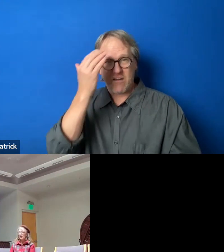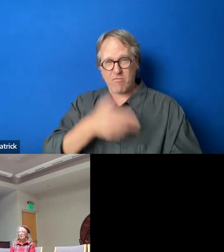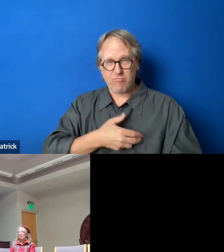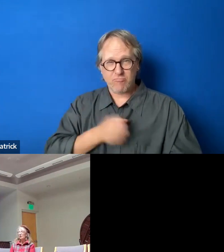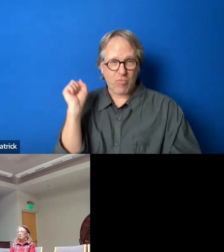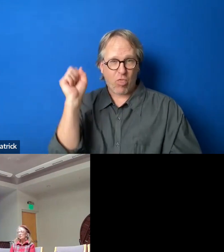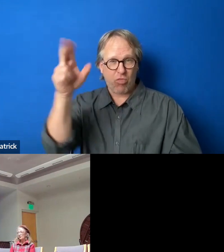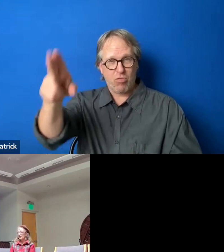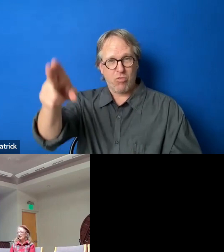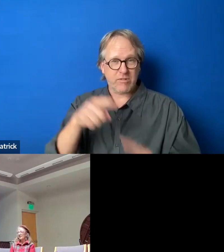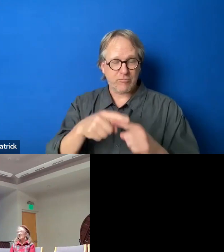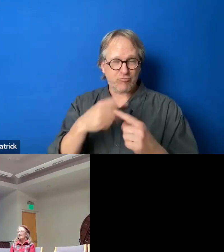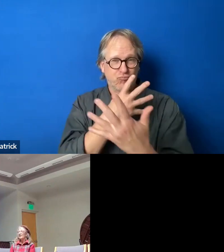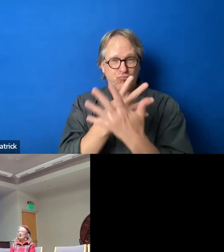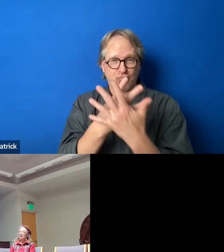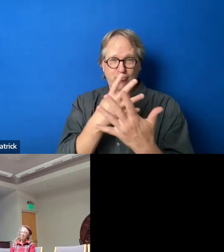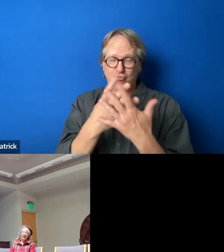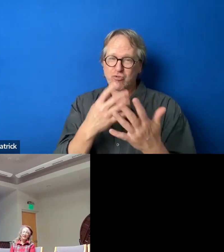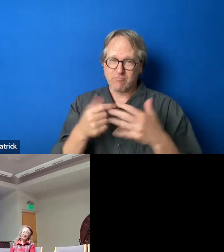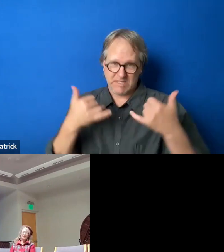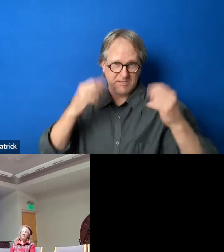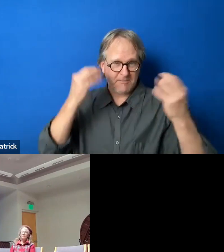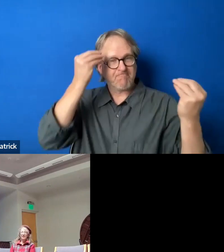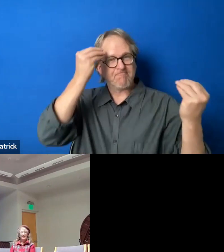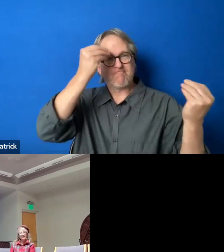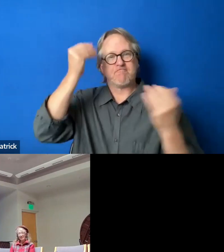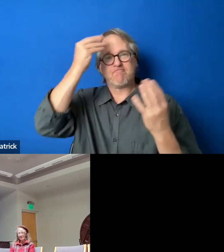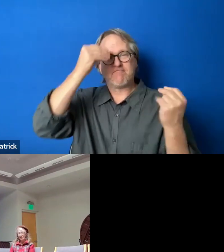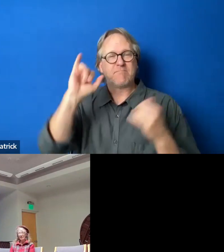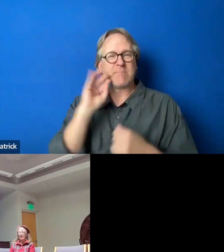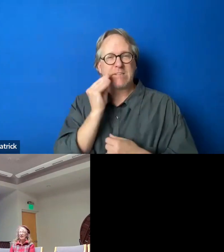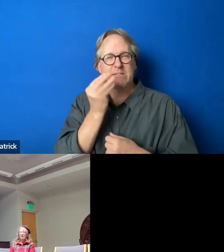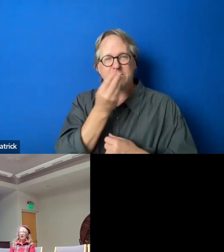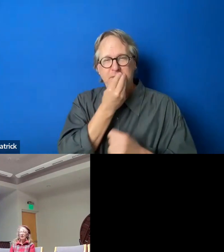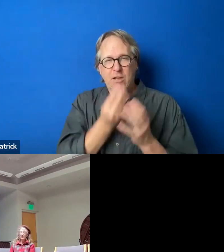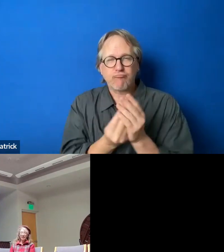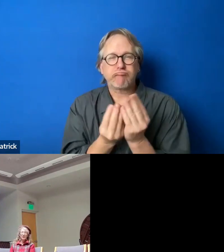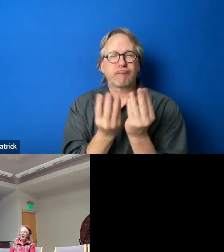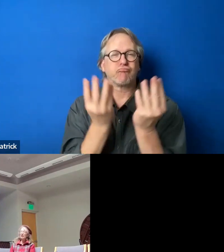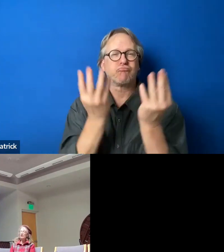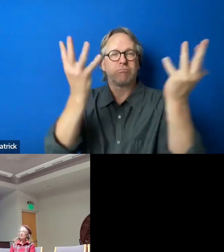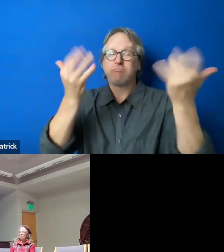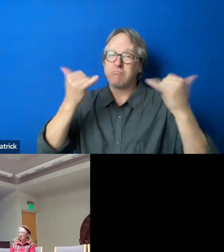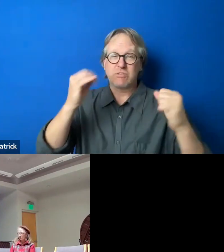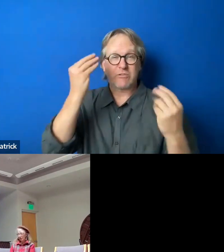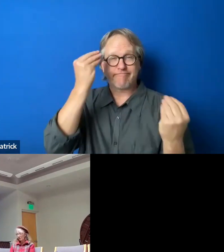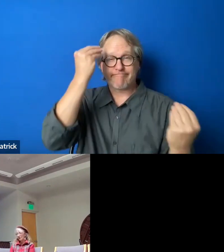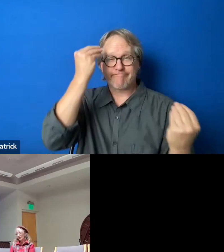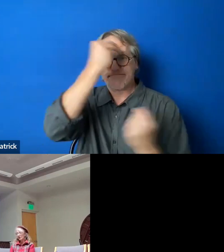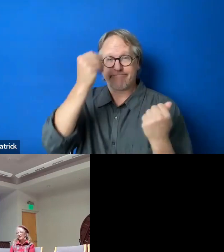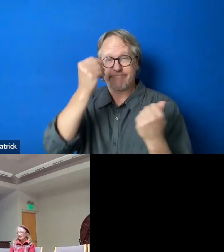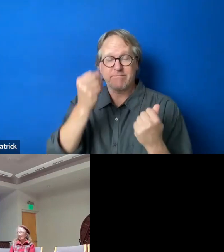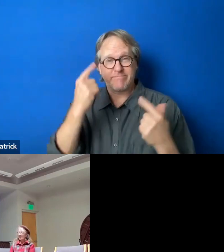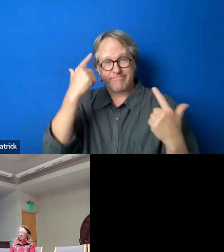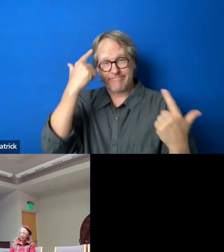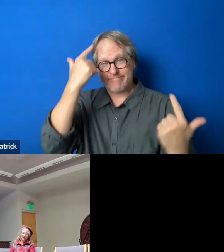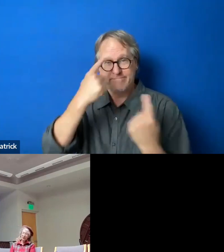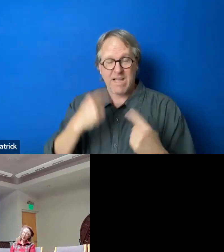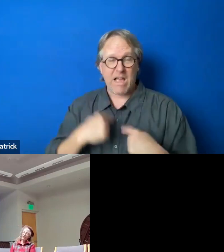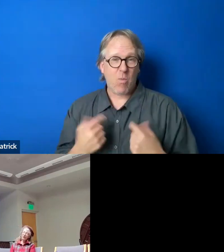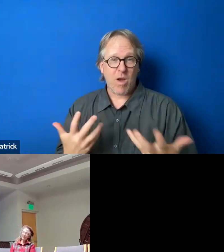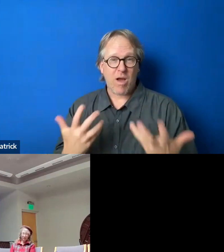thoughts will burst free like clouds in season. Foundations will crumble,